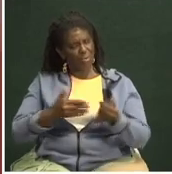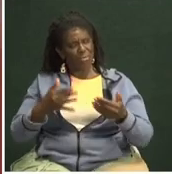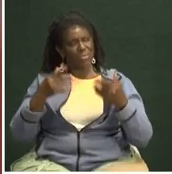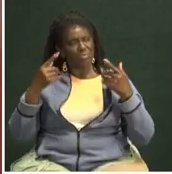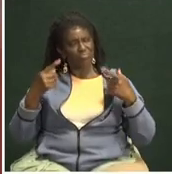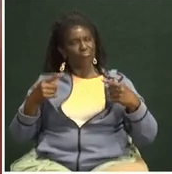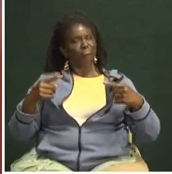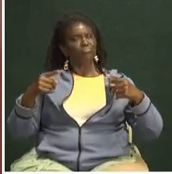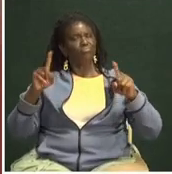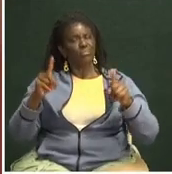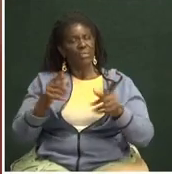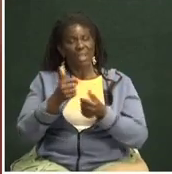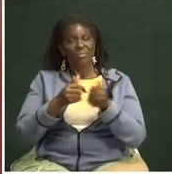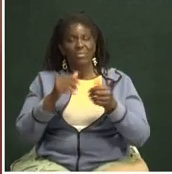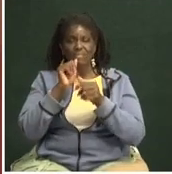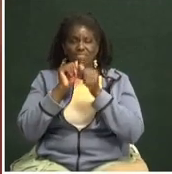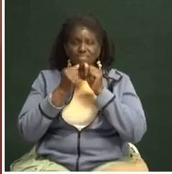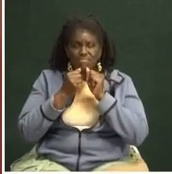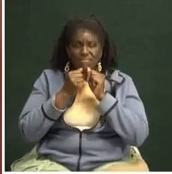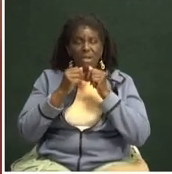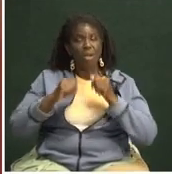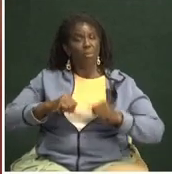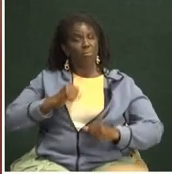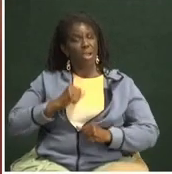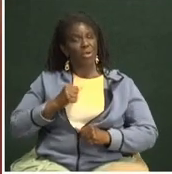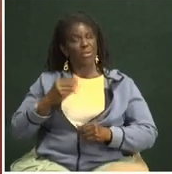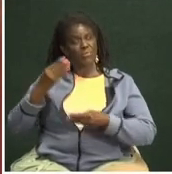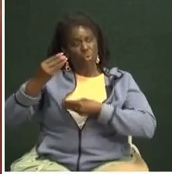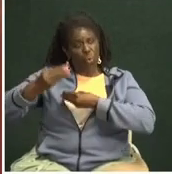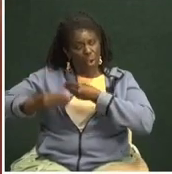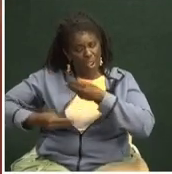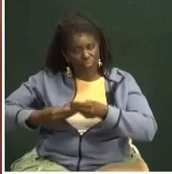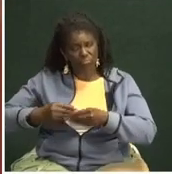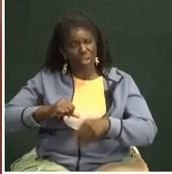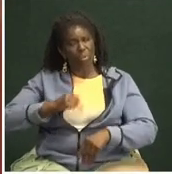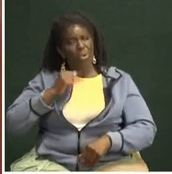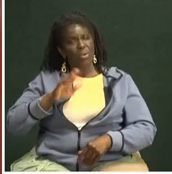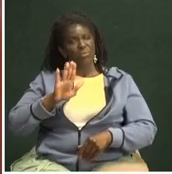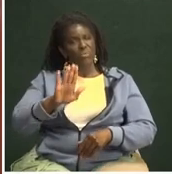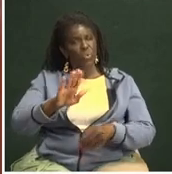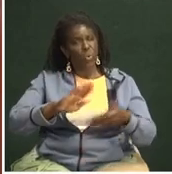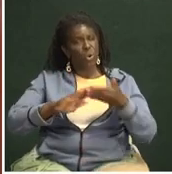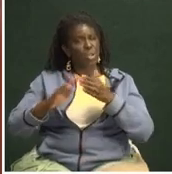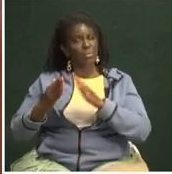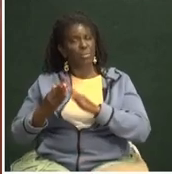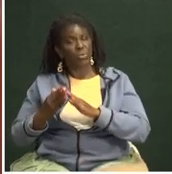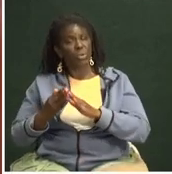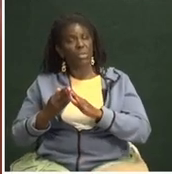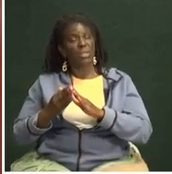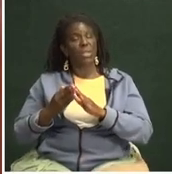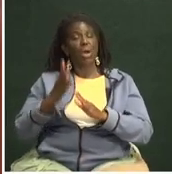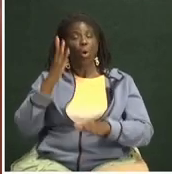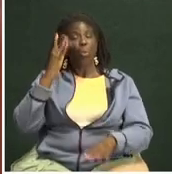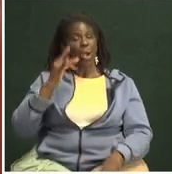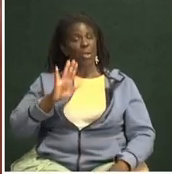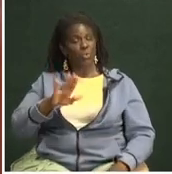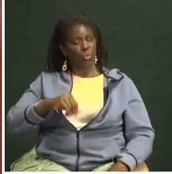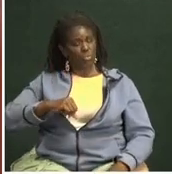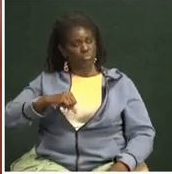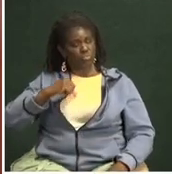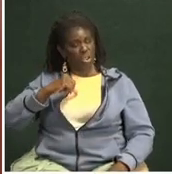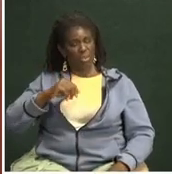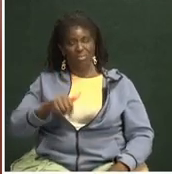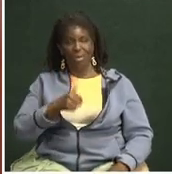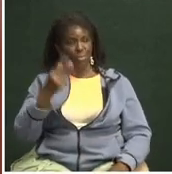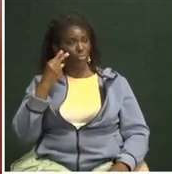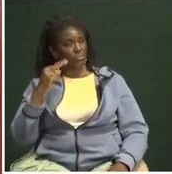gone through. Be proud of your heritage. Be proud of your community, because it's that pride that others